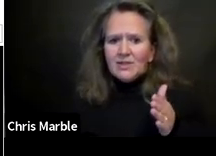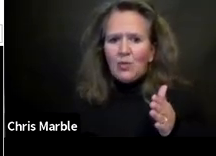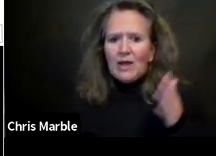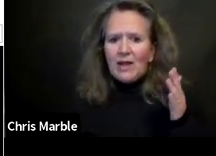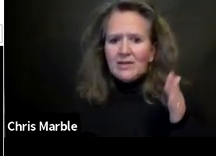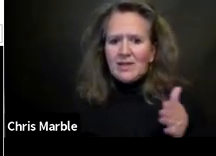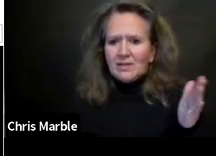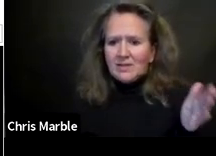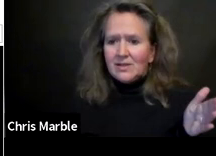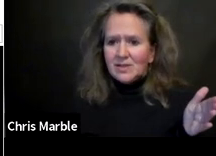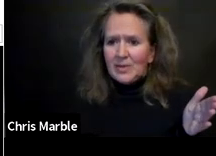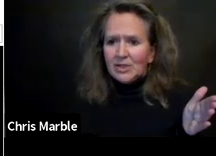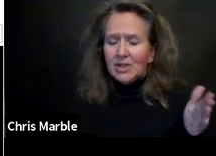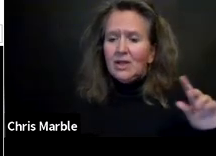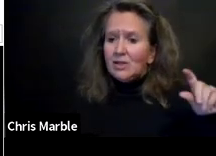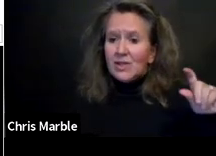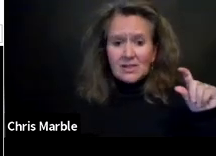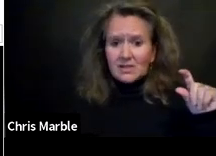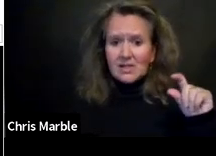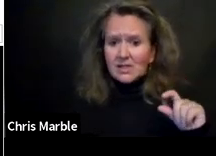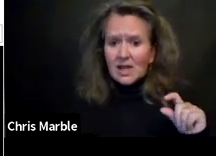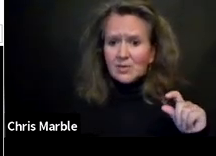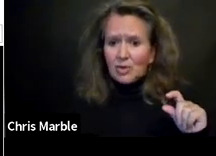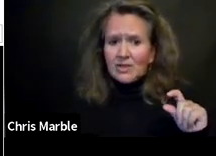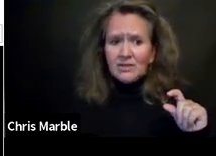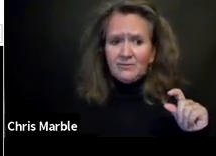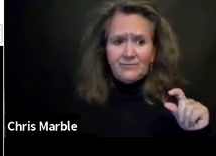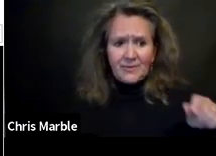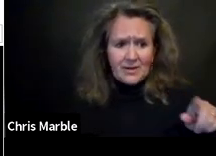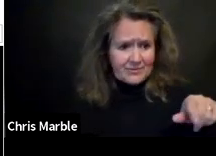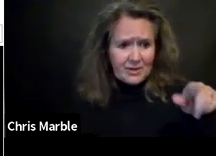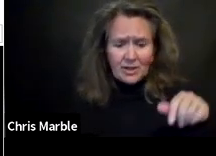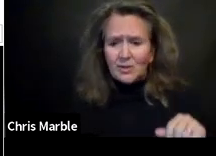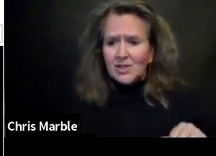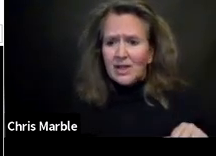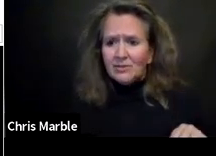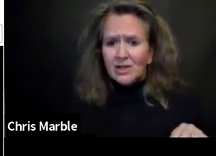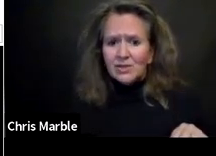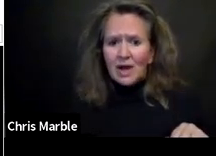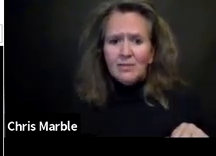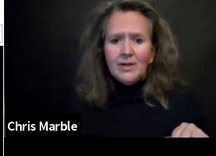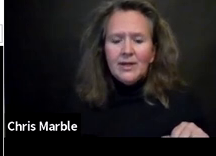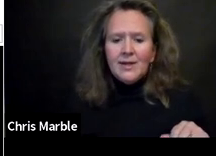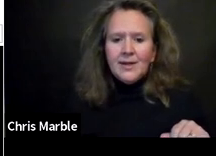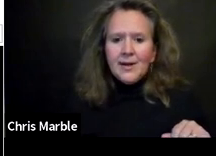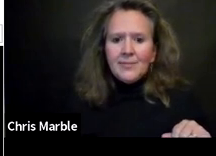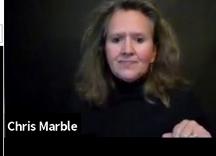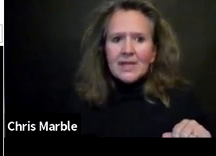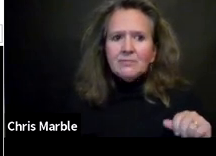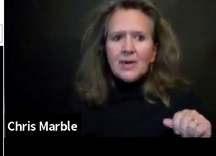text as well as text to speech. It's a decent sized print, fairly close to live transcribe,